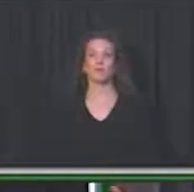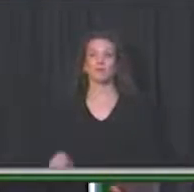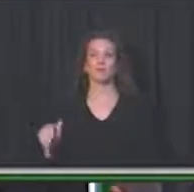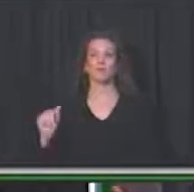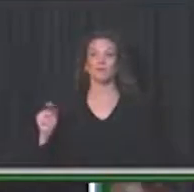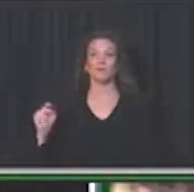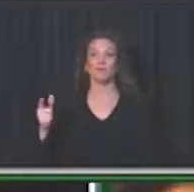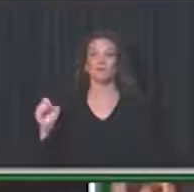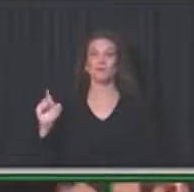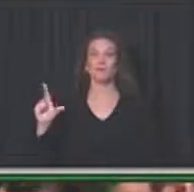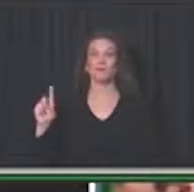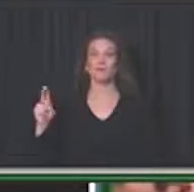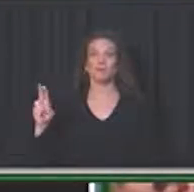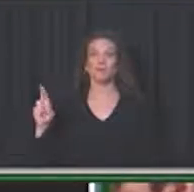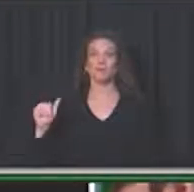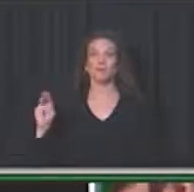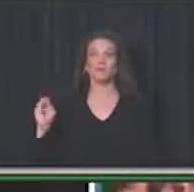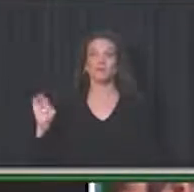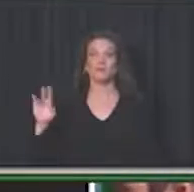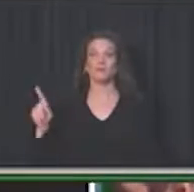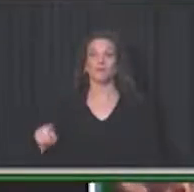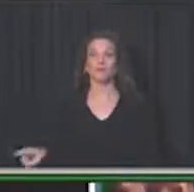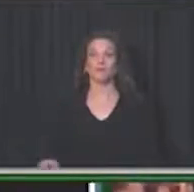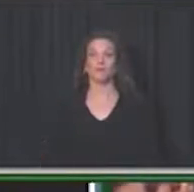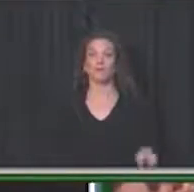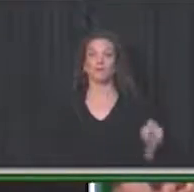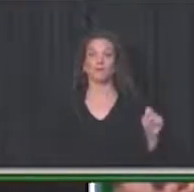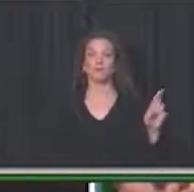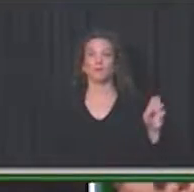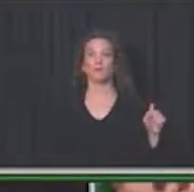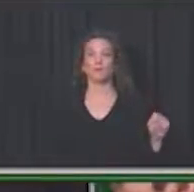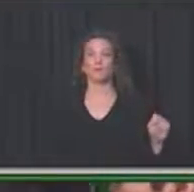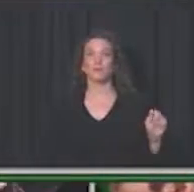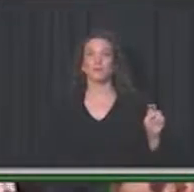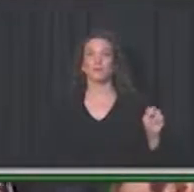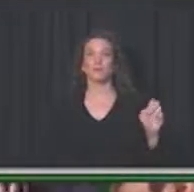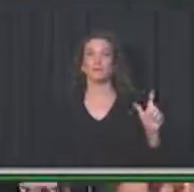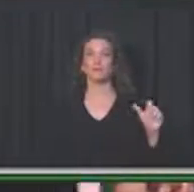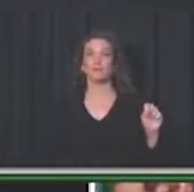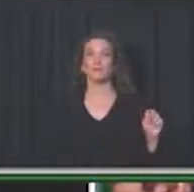Angel Ramirez. Trent Nelson.